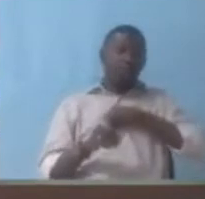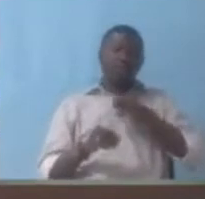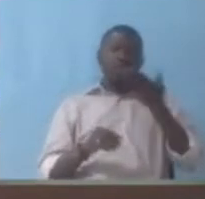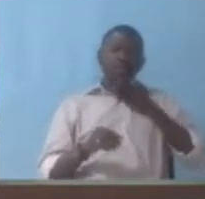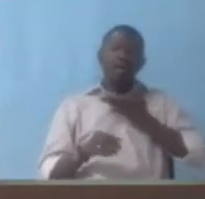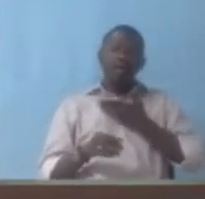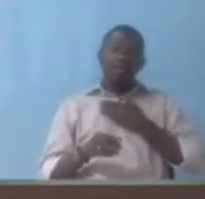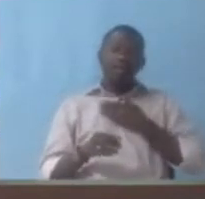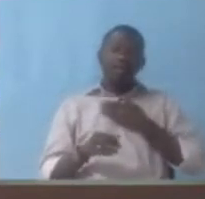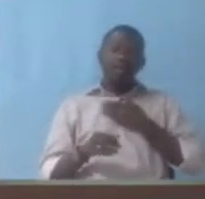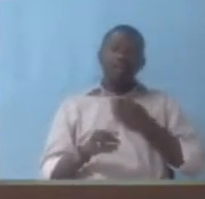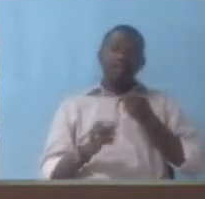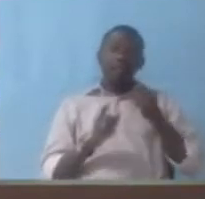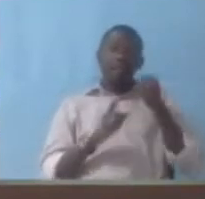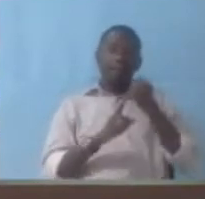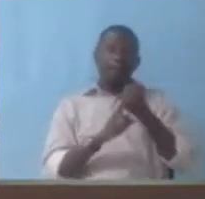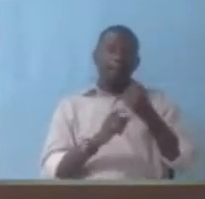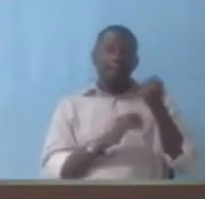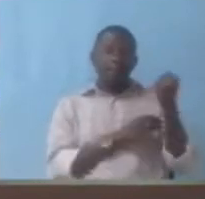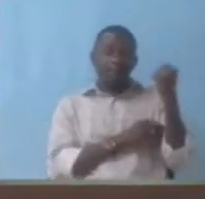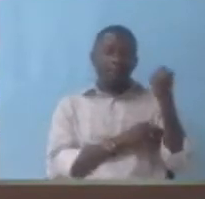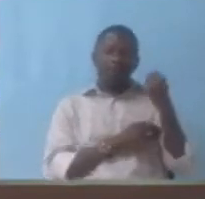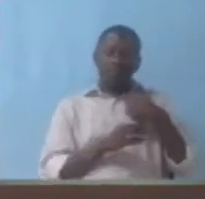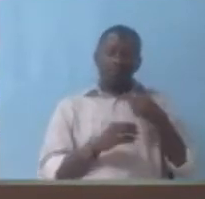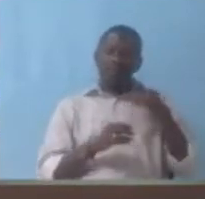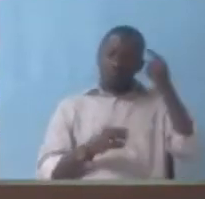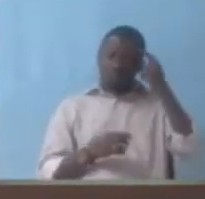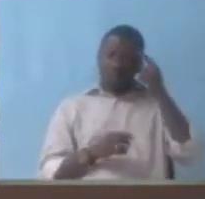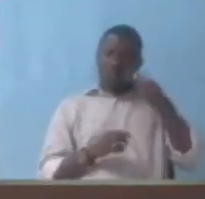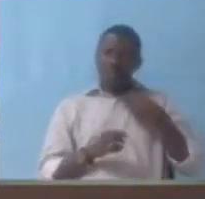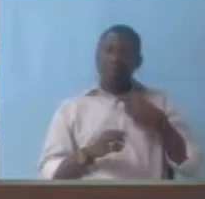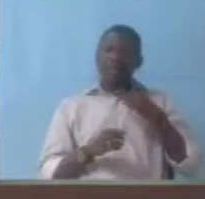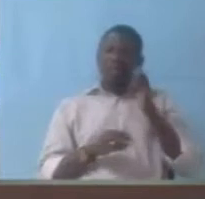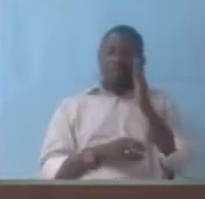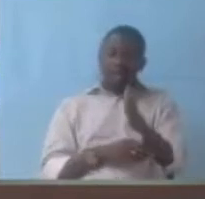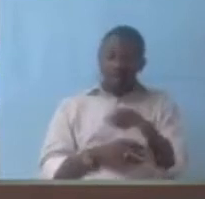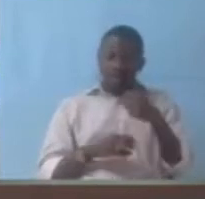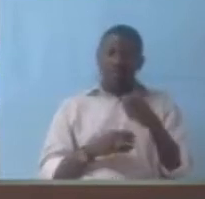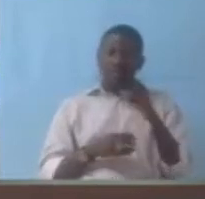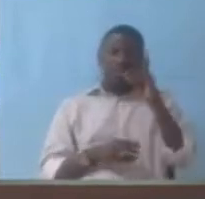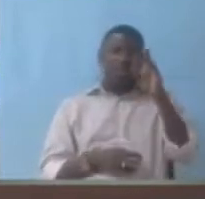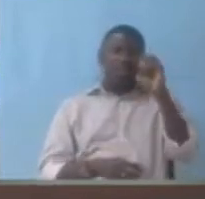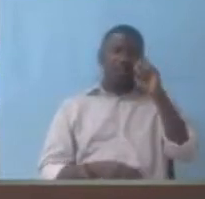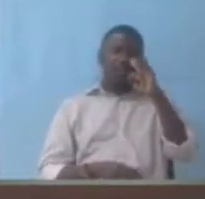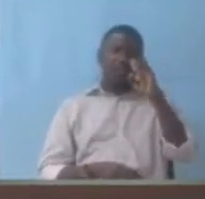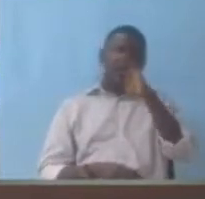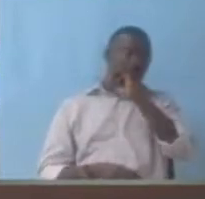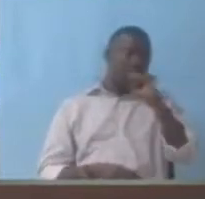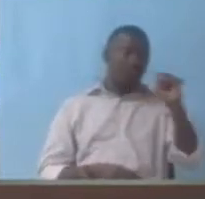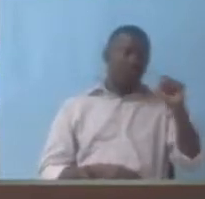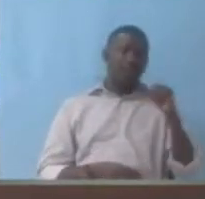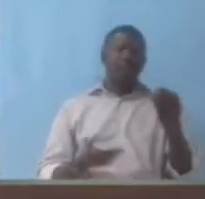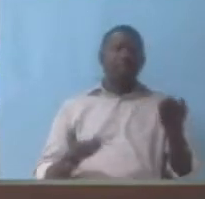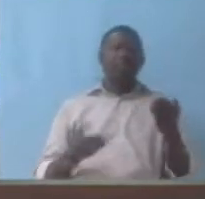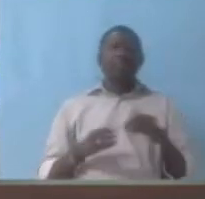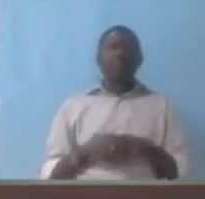legitimacy of decrees. Kuruni ayube kabo 1997 kiti teulumen veketan na banko kang. Woto ninkumu itelie fam